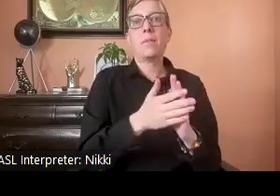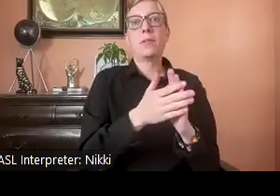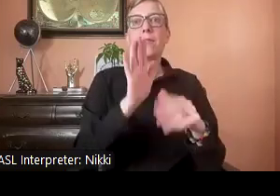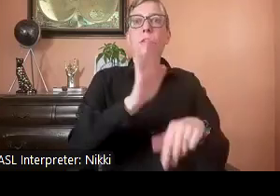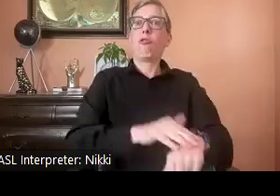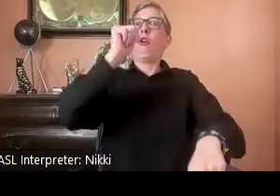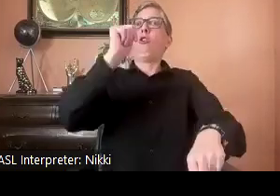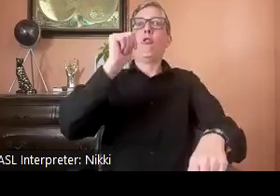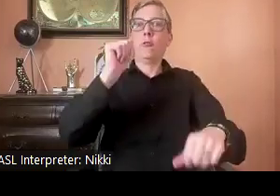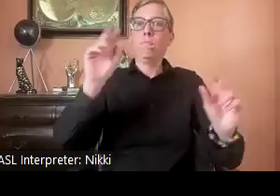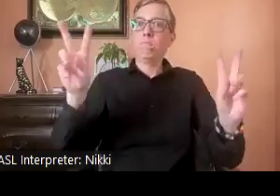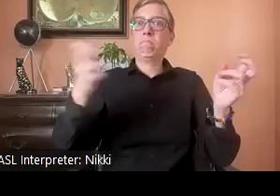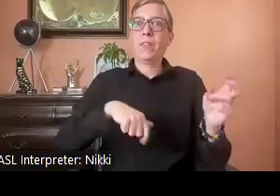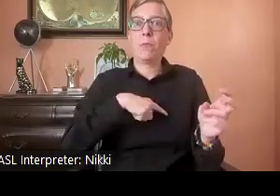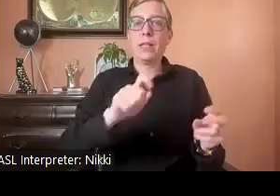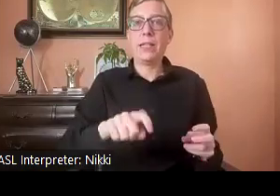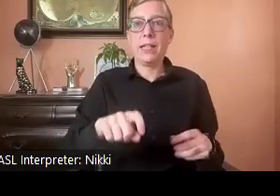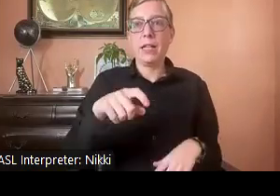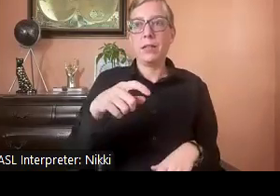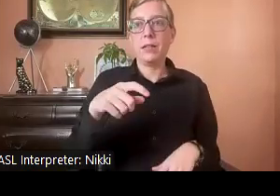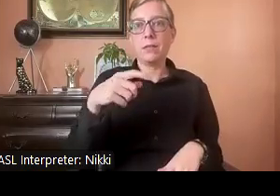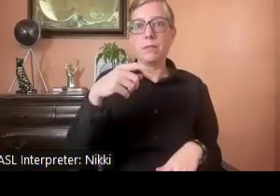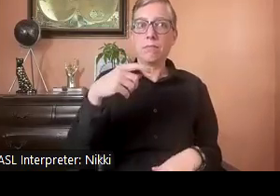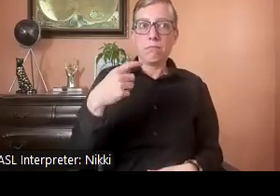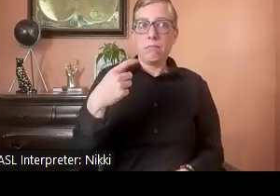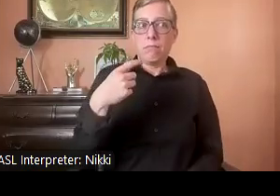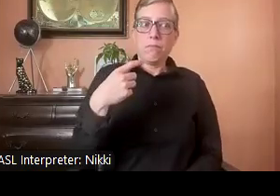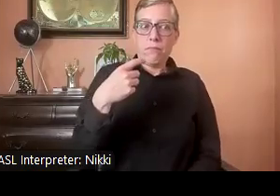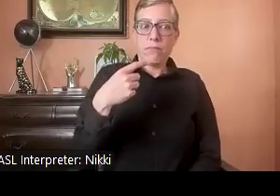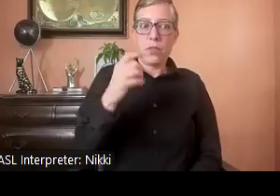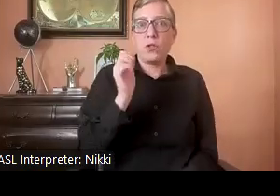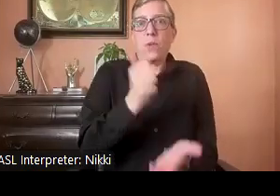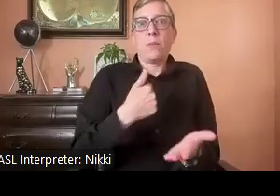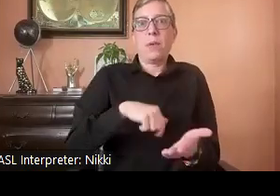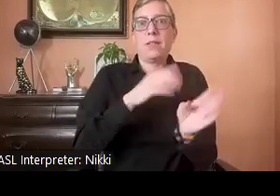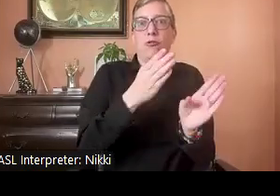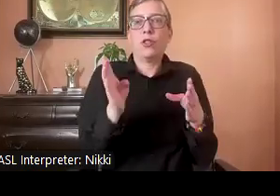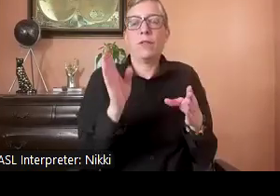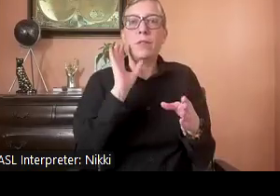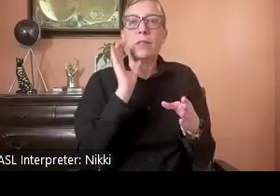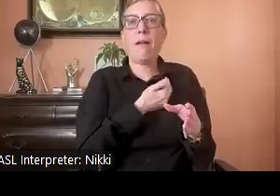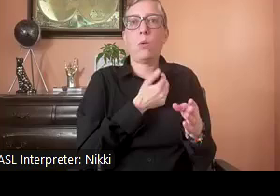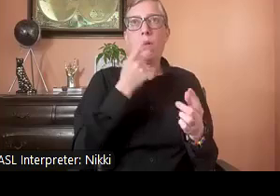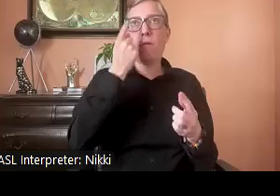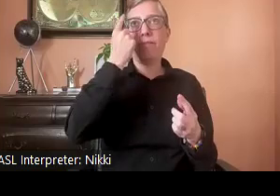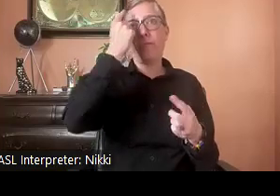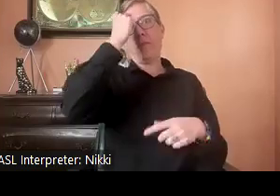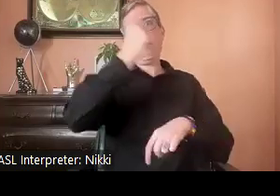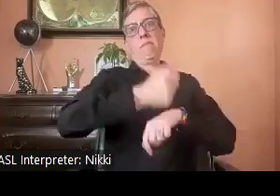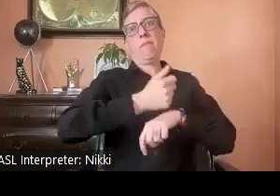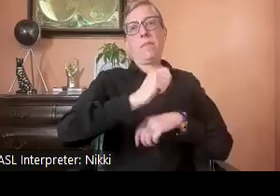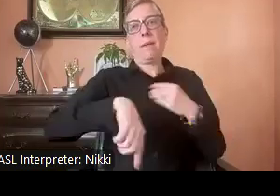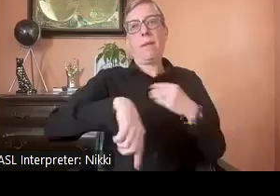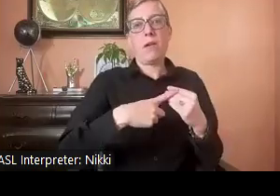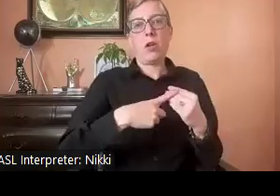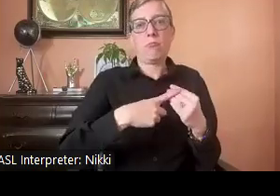of jolt us out of the ways that we typically thought about medical care. And Sandy Blount, who is one